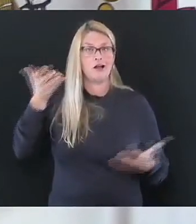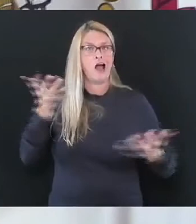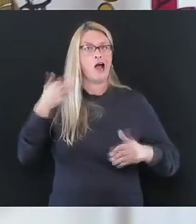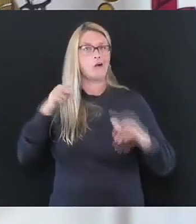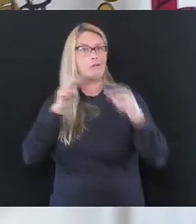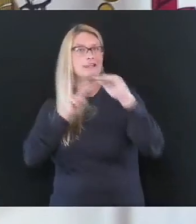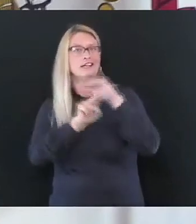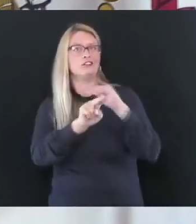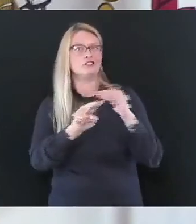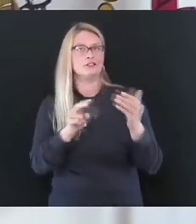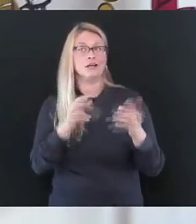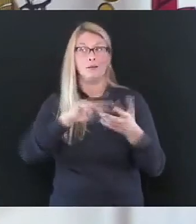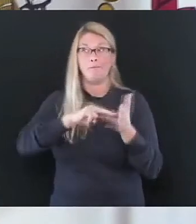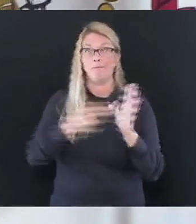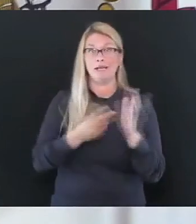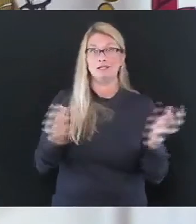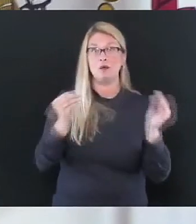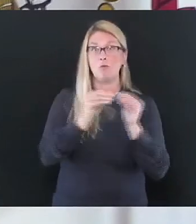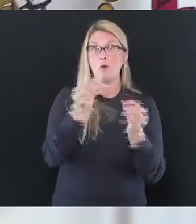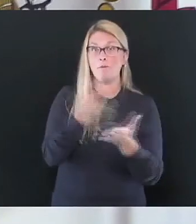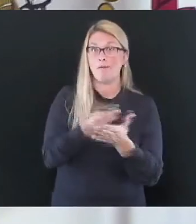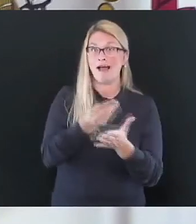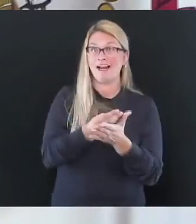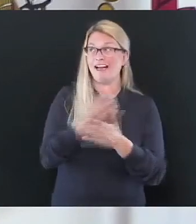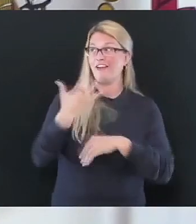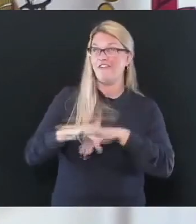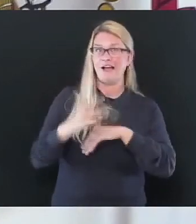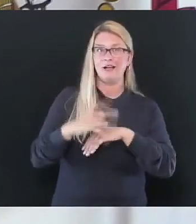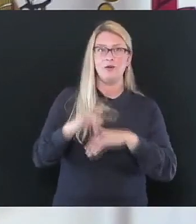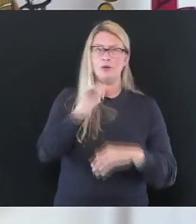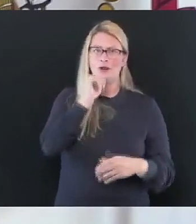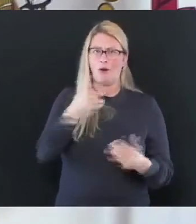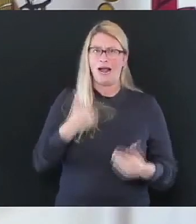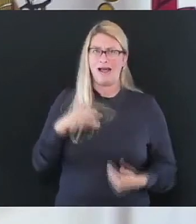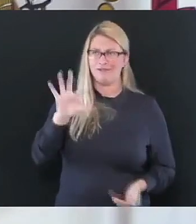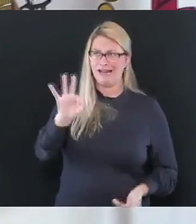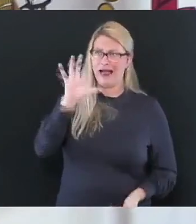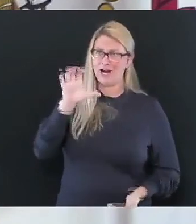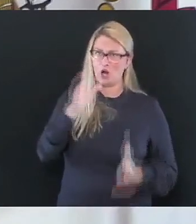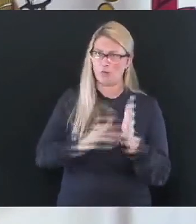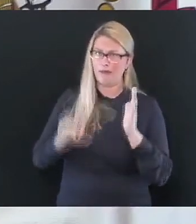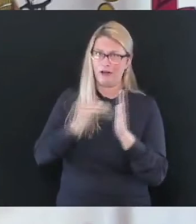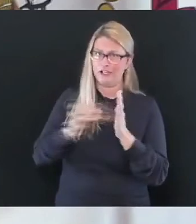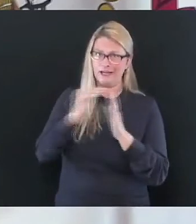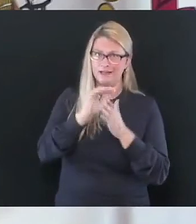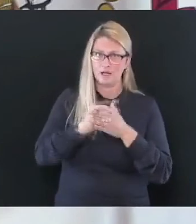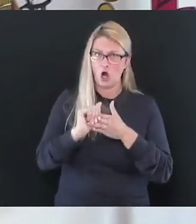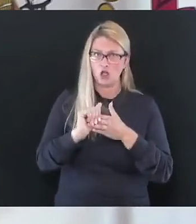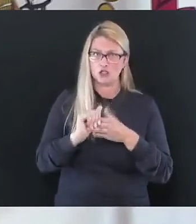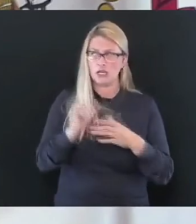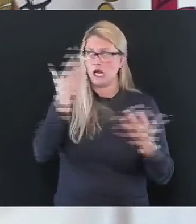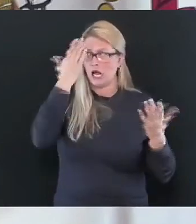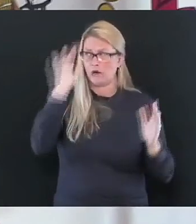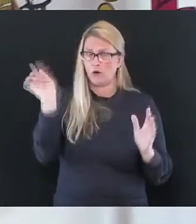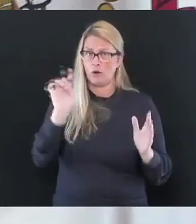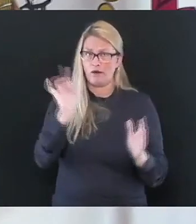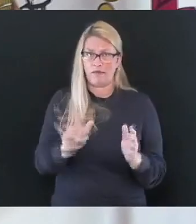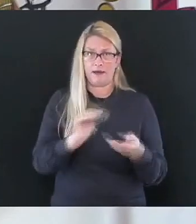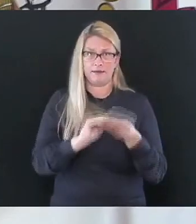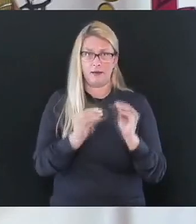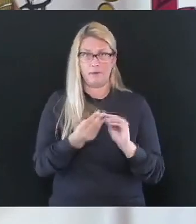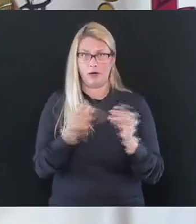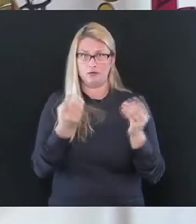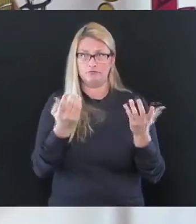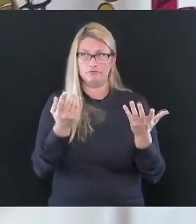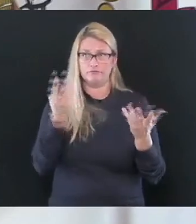monies available to us. Nowhere close to anything like $900 million. I mean, I don't know where we come up with this stuff,